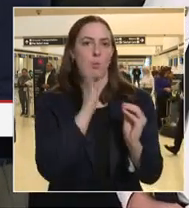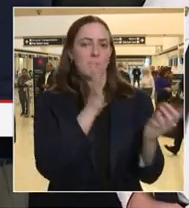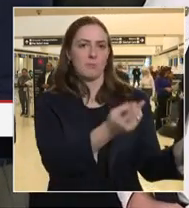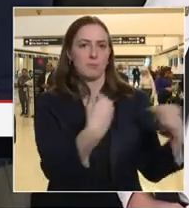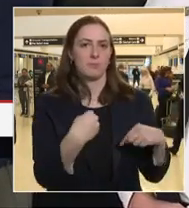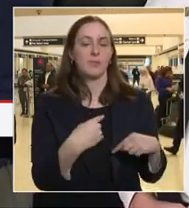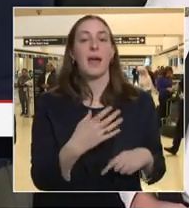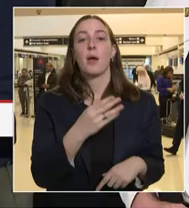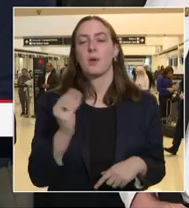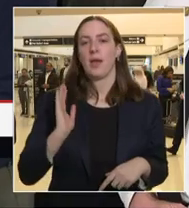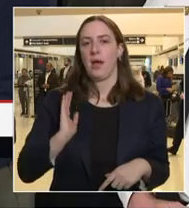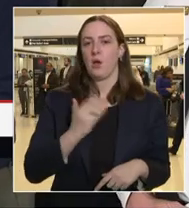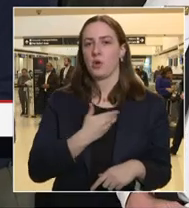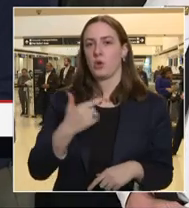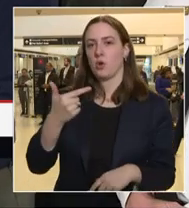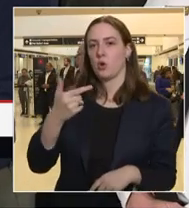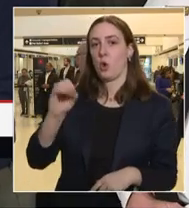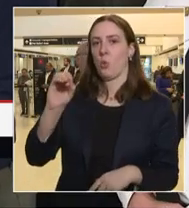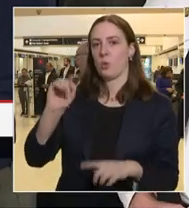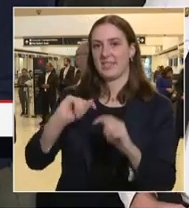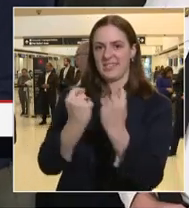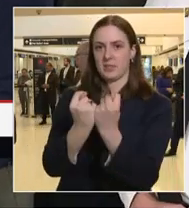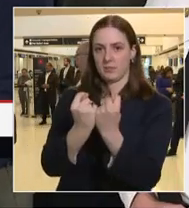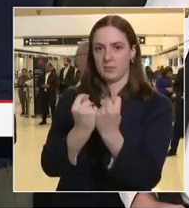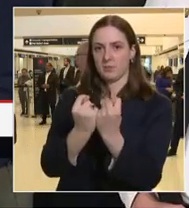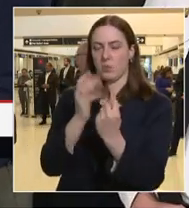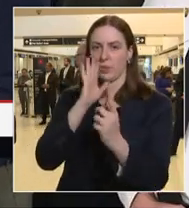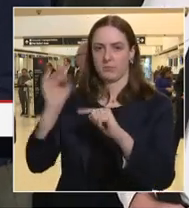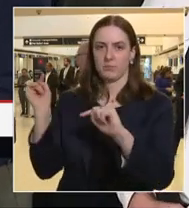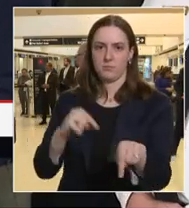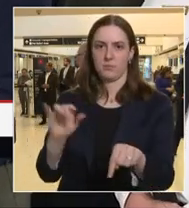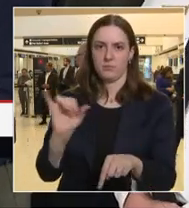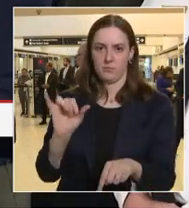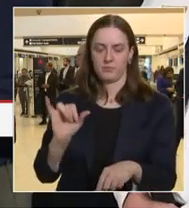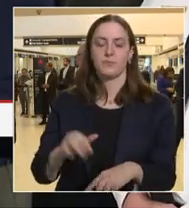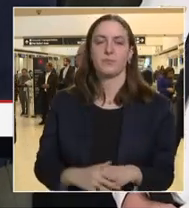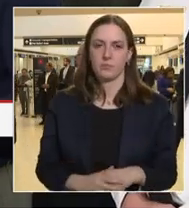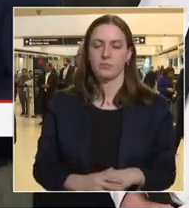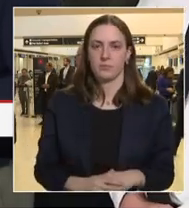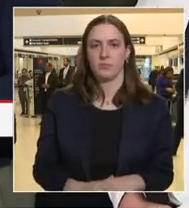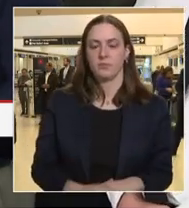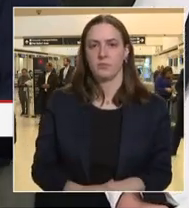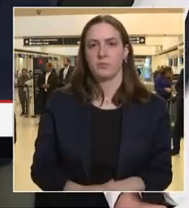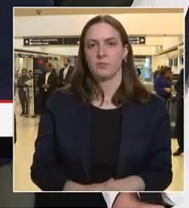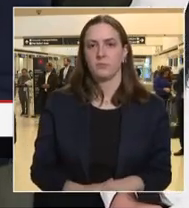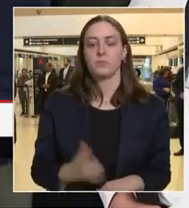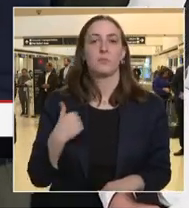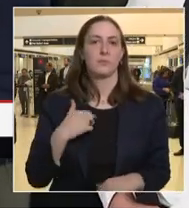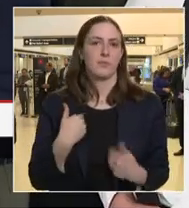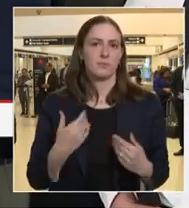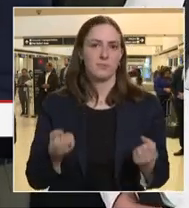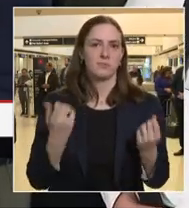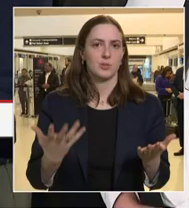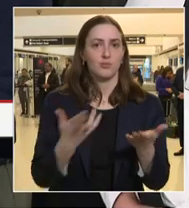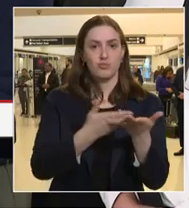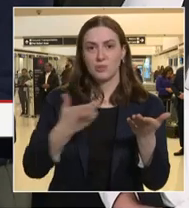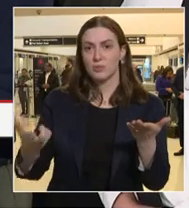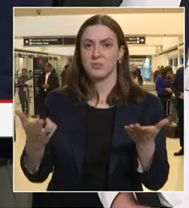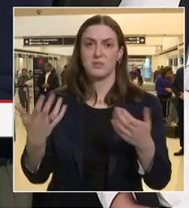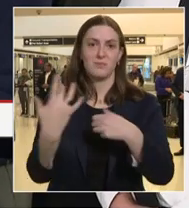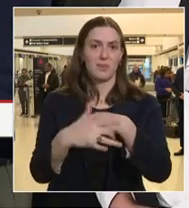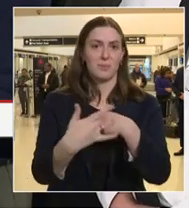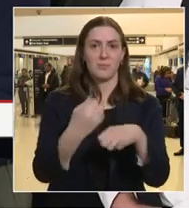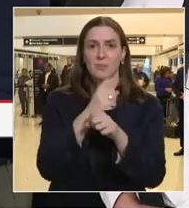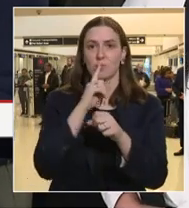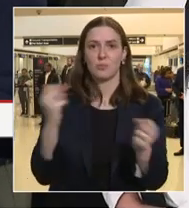team that are on ground here in D.C., and they're being deployed with resources to do everything that we can to